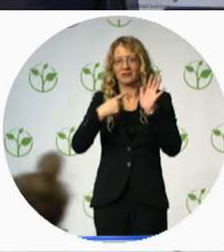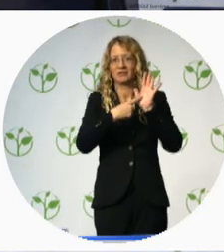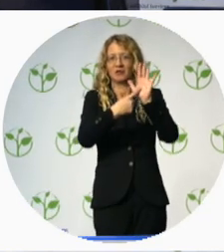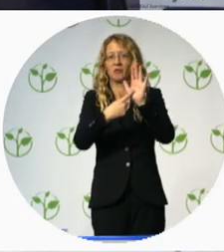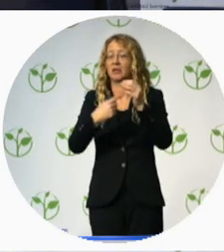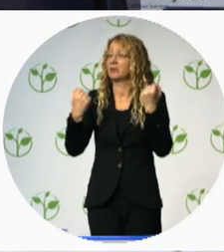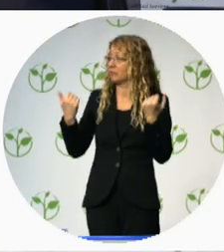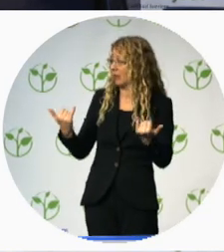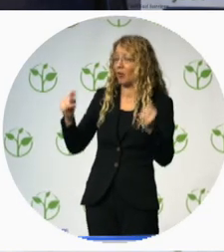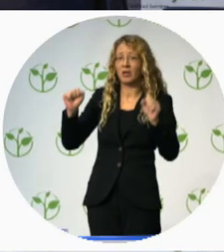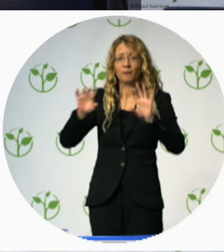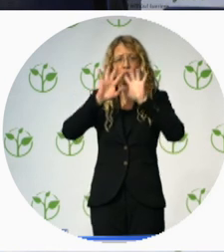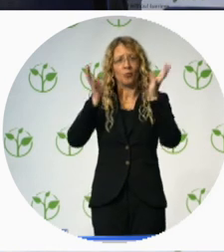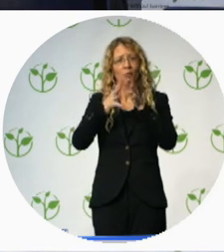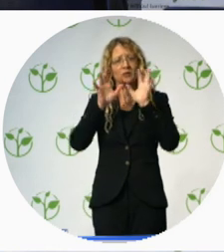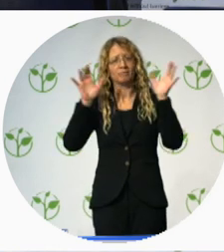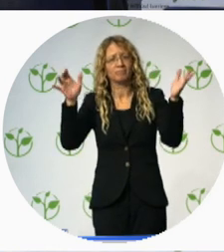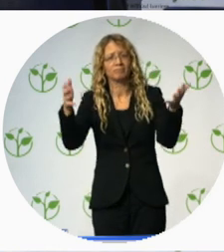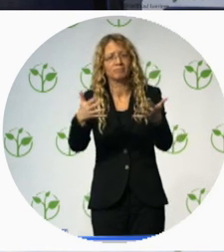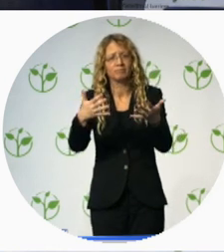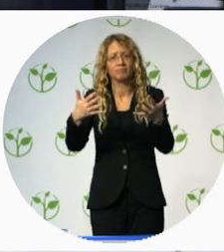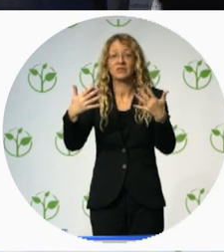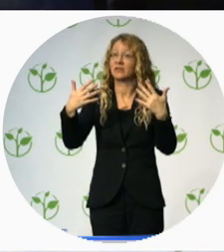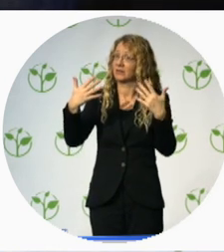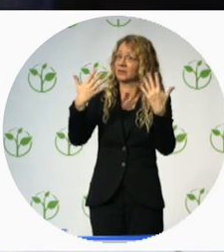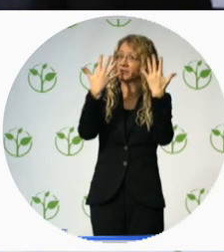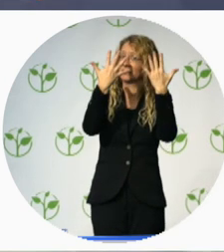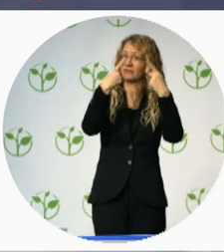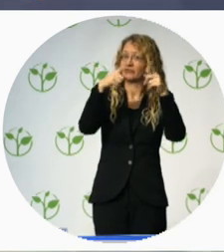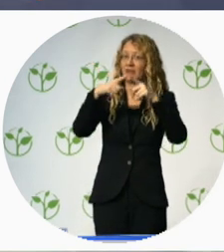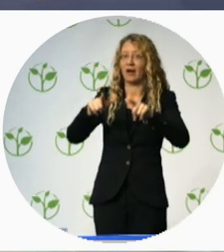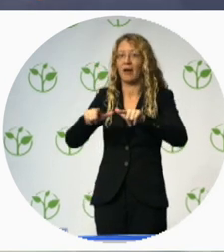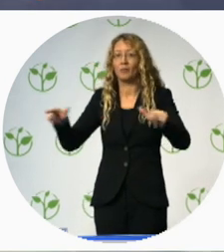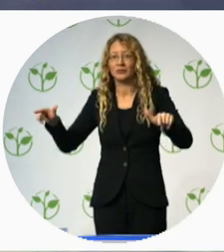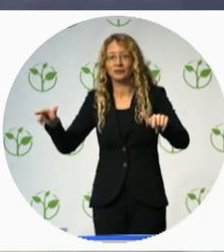10 languages with additional languages under development.